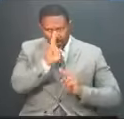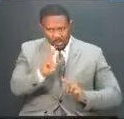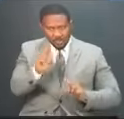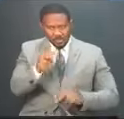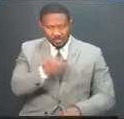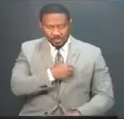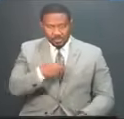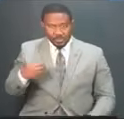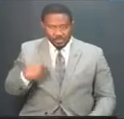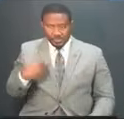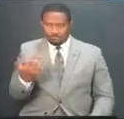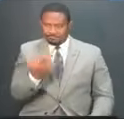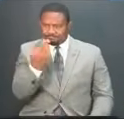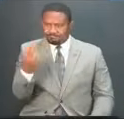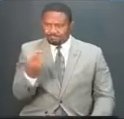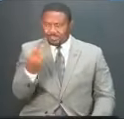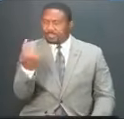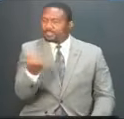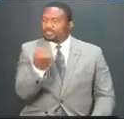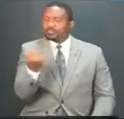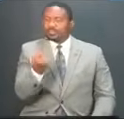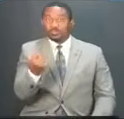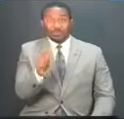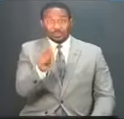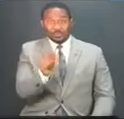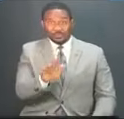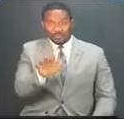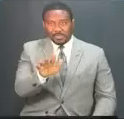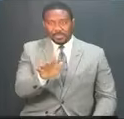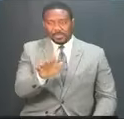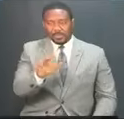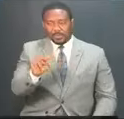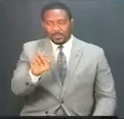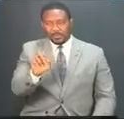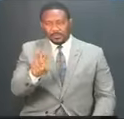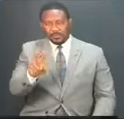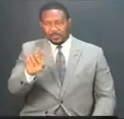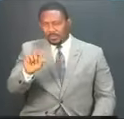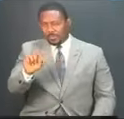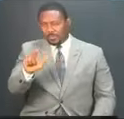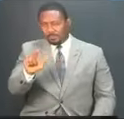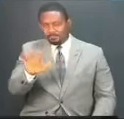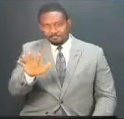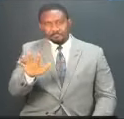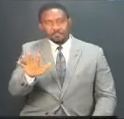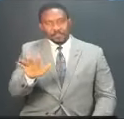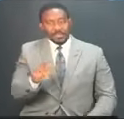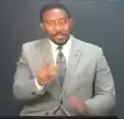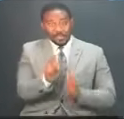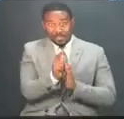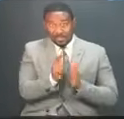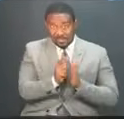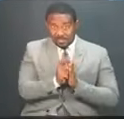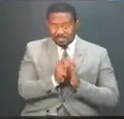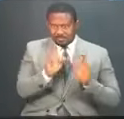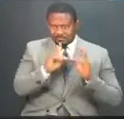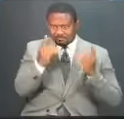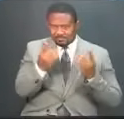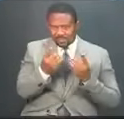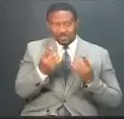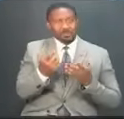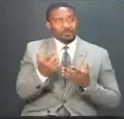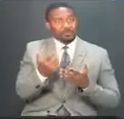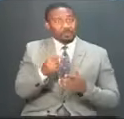Tuesday, 25th November 2025, the Legal Services Office of the House was served